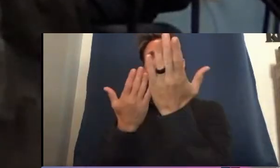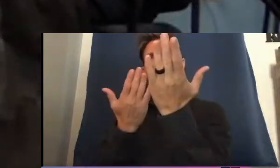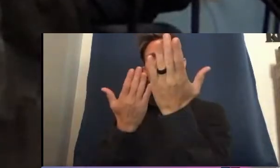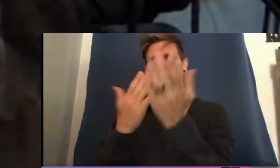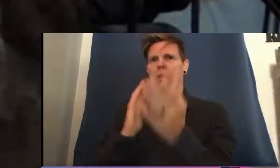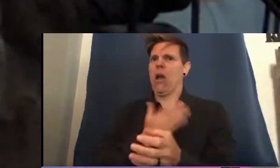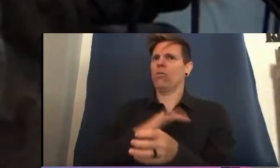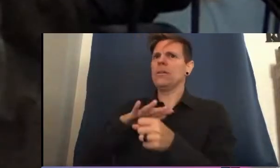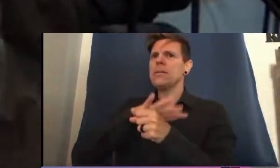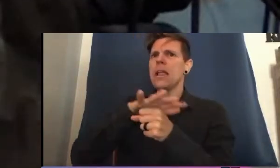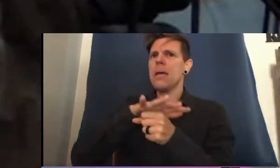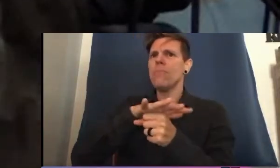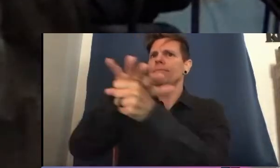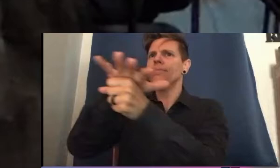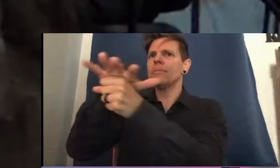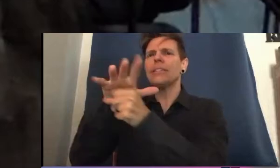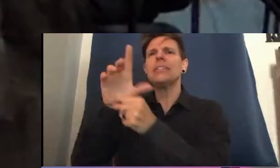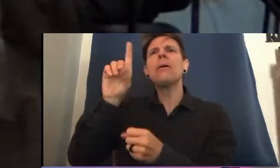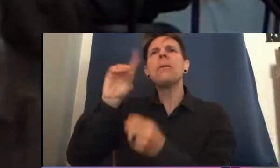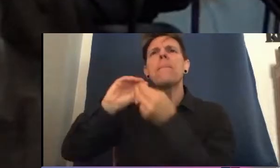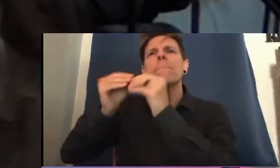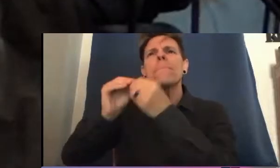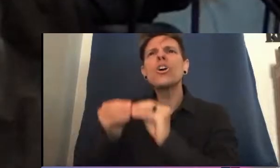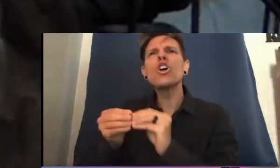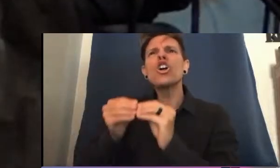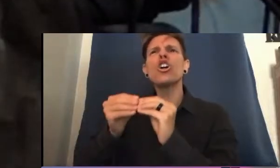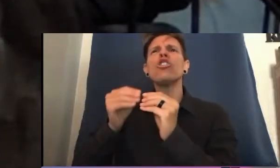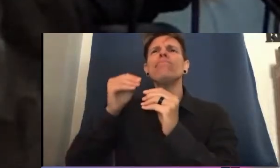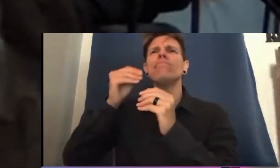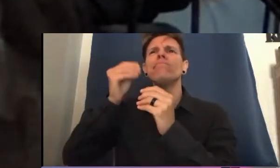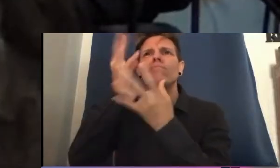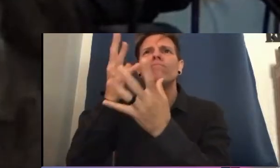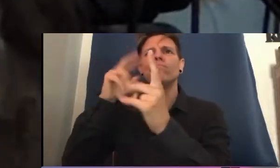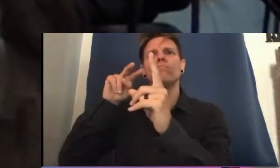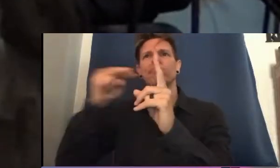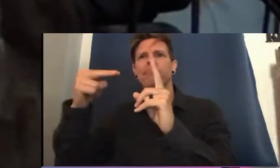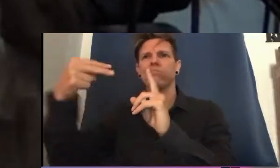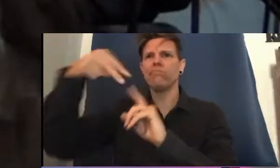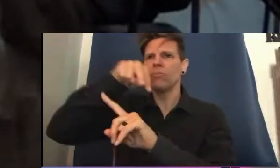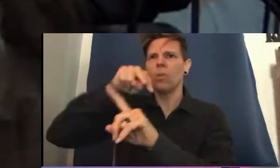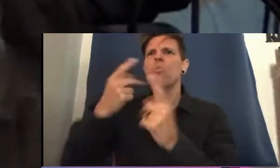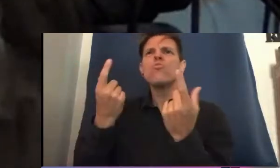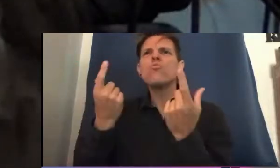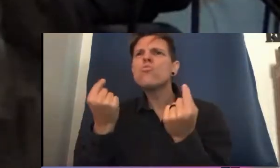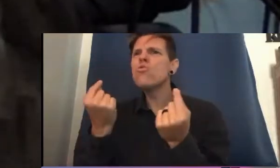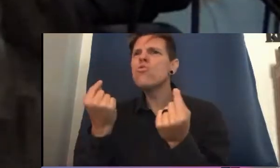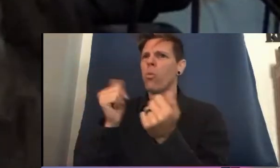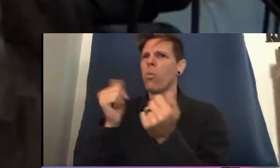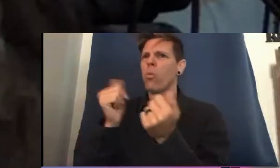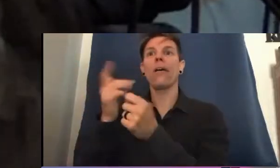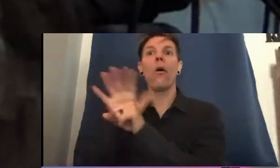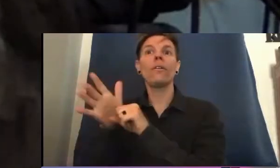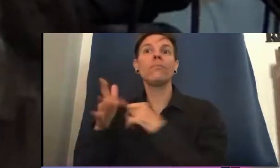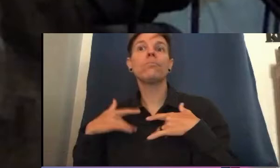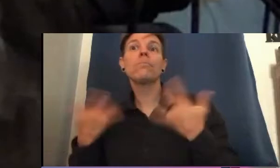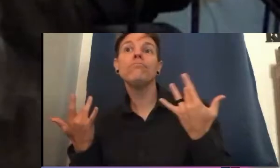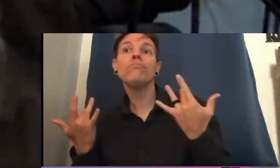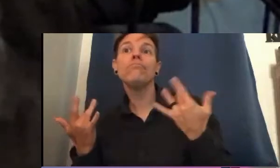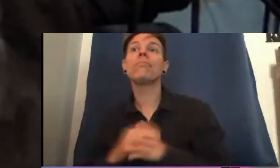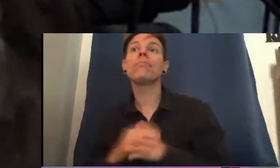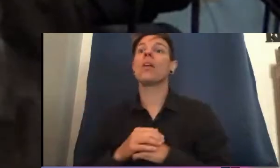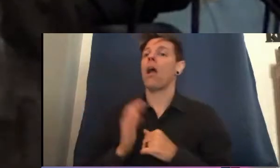provide some insight on where we are with COVID in our county, as well as some